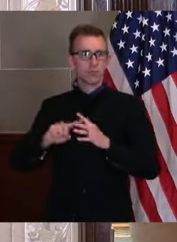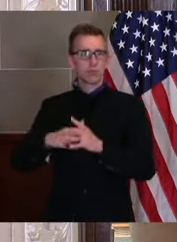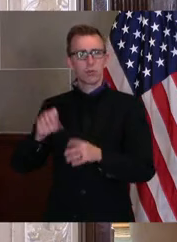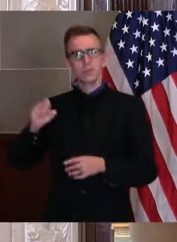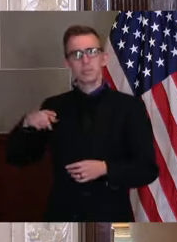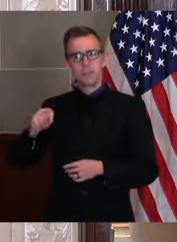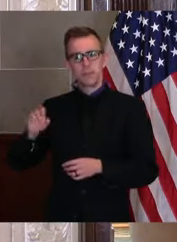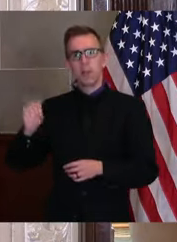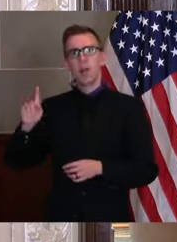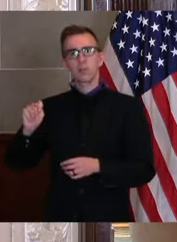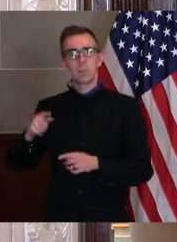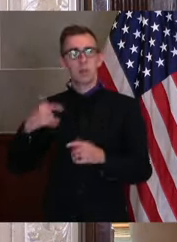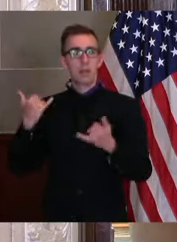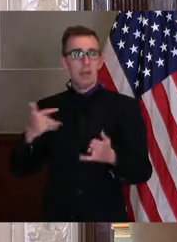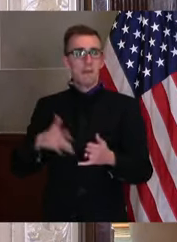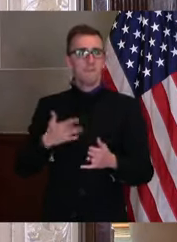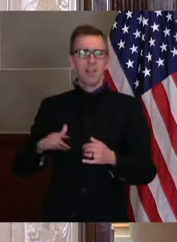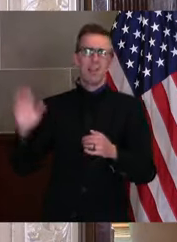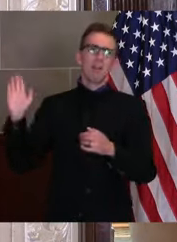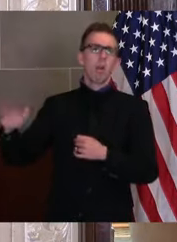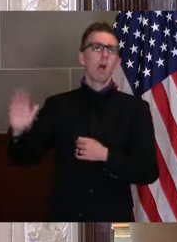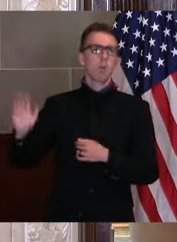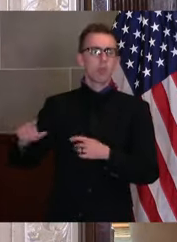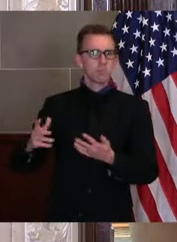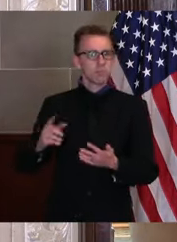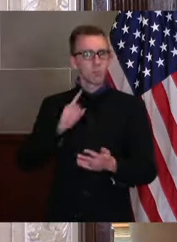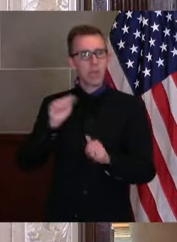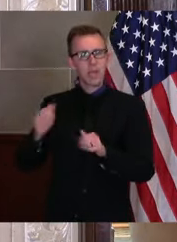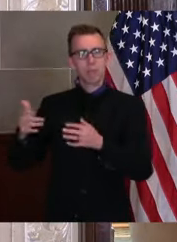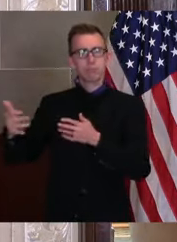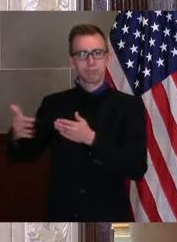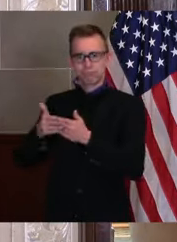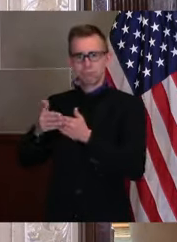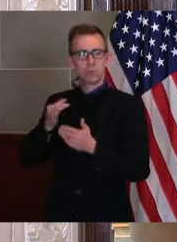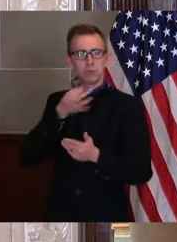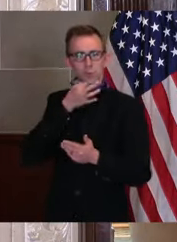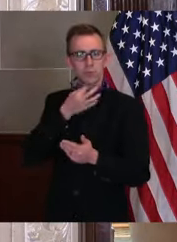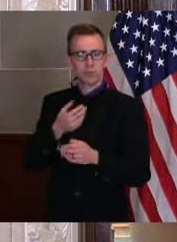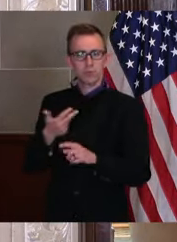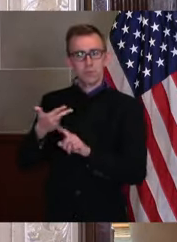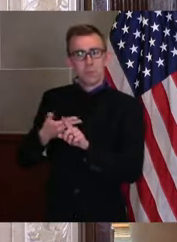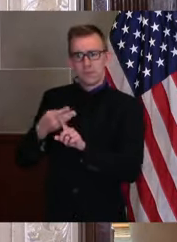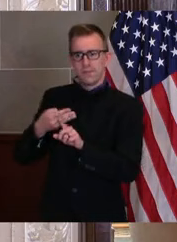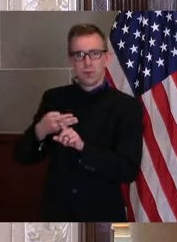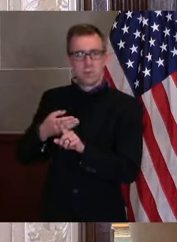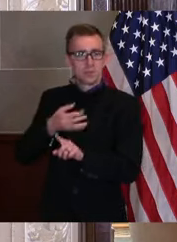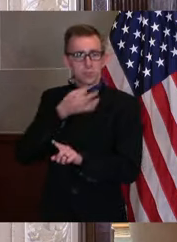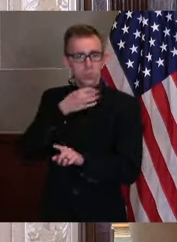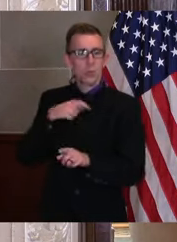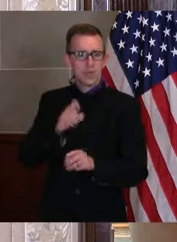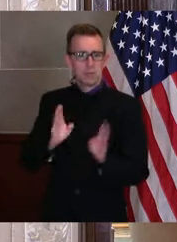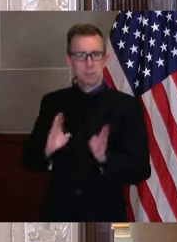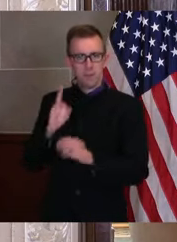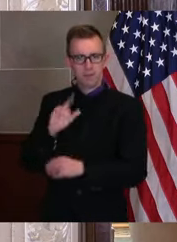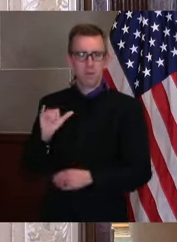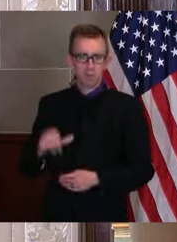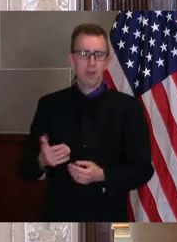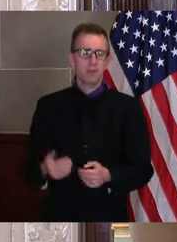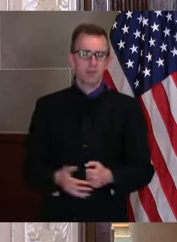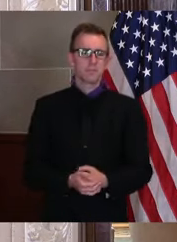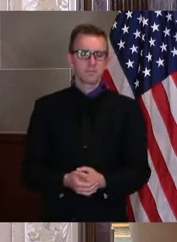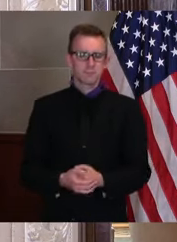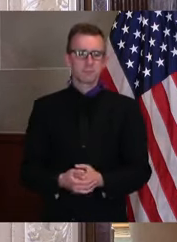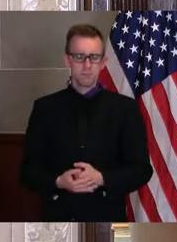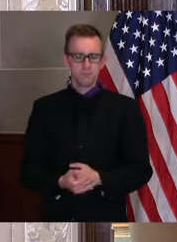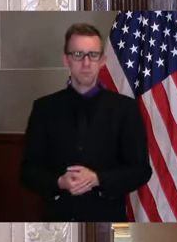October. Now, that sounds a long time away from what we've been going through. But the reality of it is it's 3 or 4 months away, and we got to be prepared for that and to see where we're